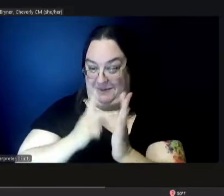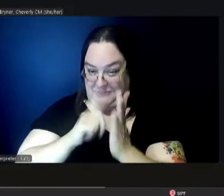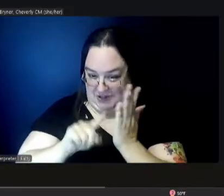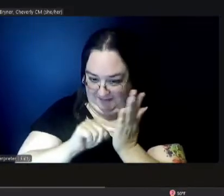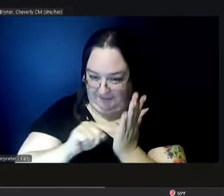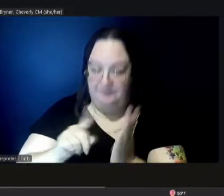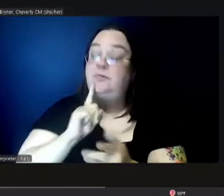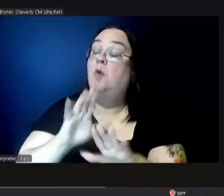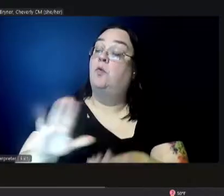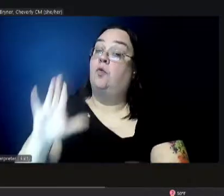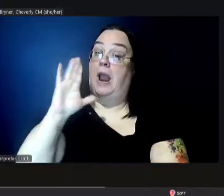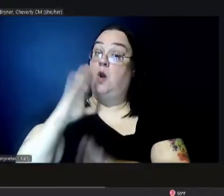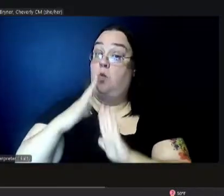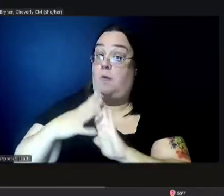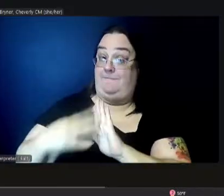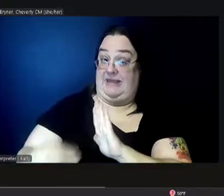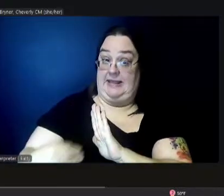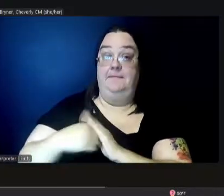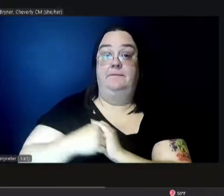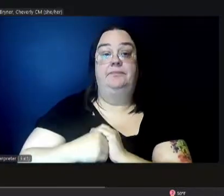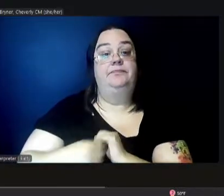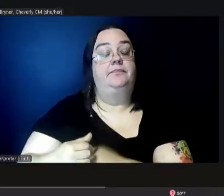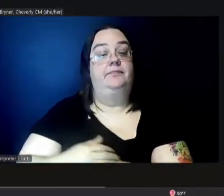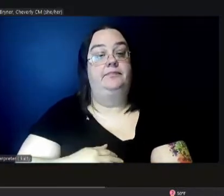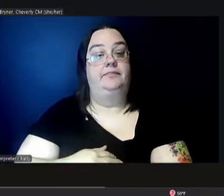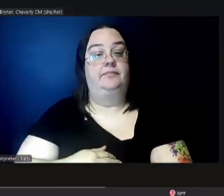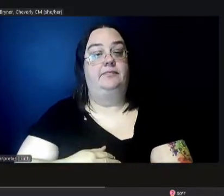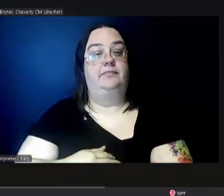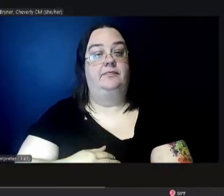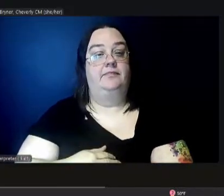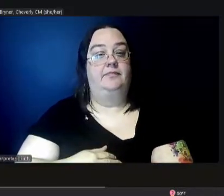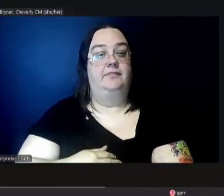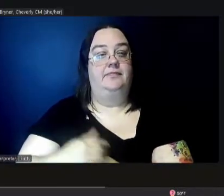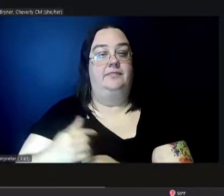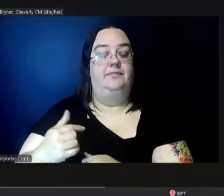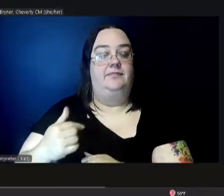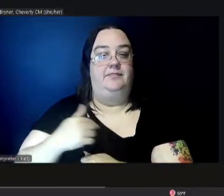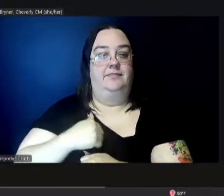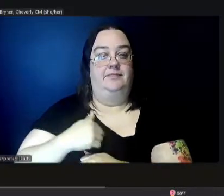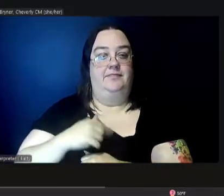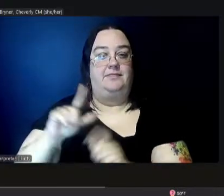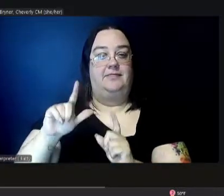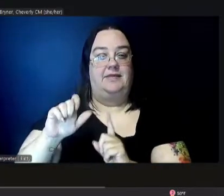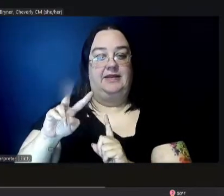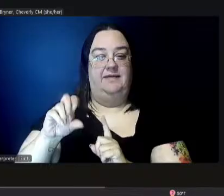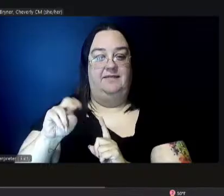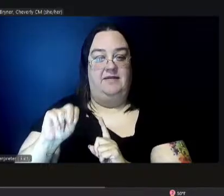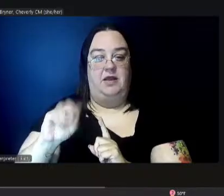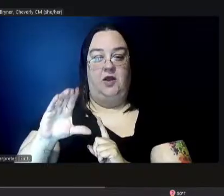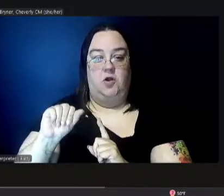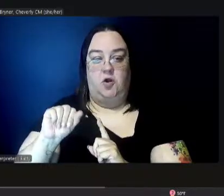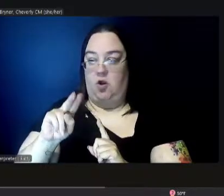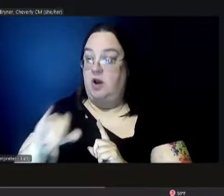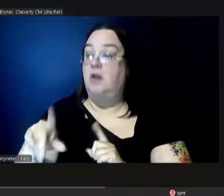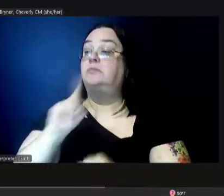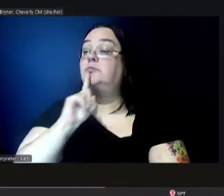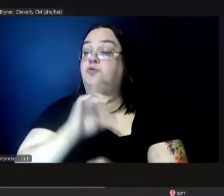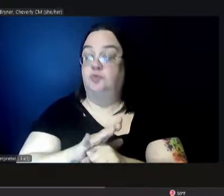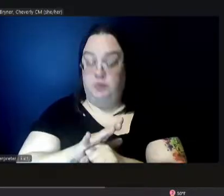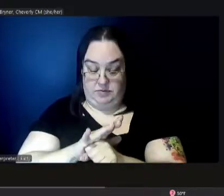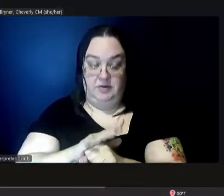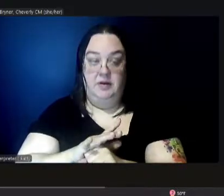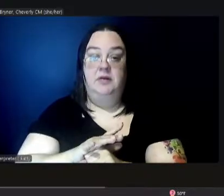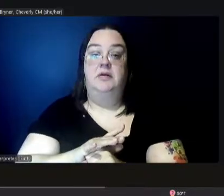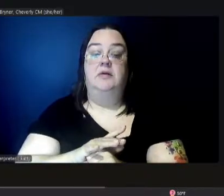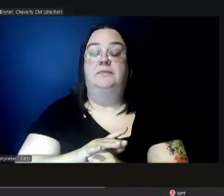me. I state your name. Levon Carney. Do solemnly swear or affirm that